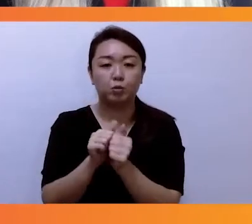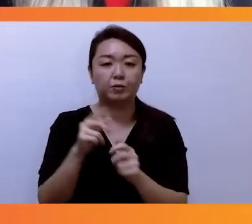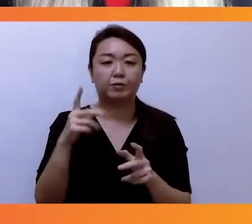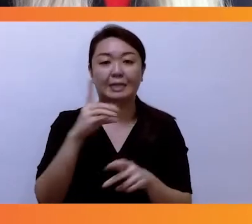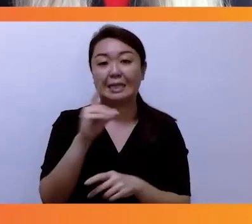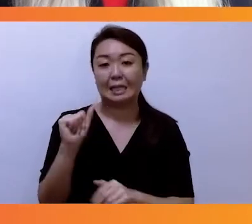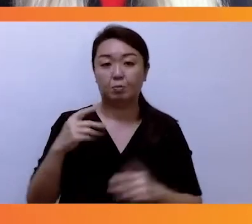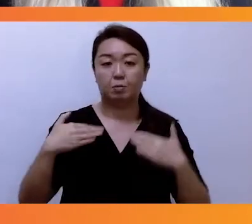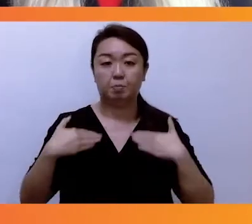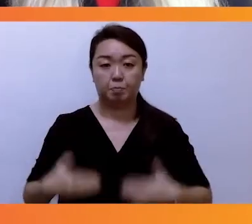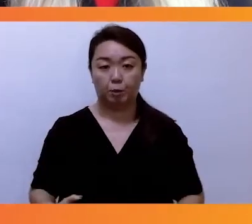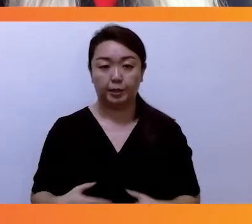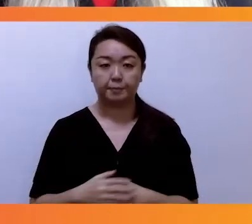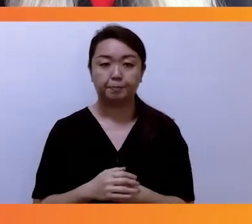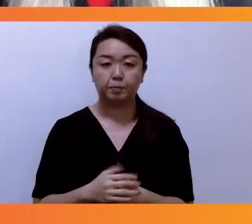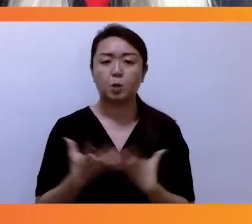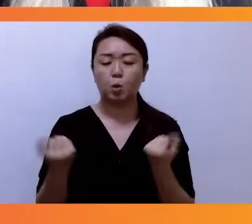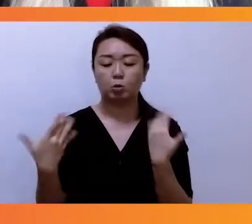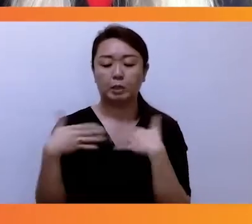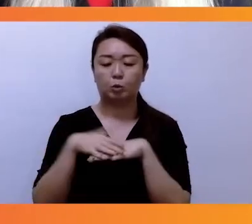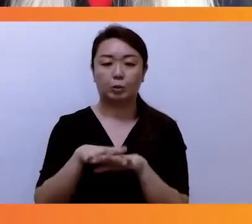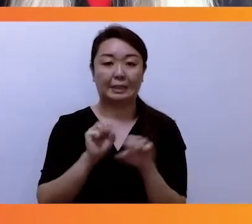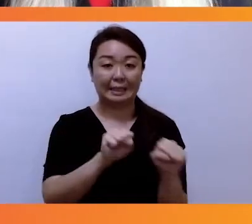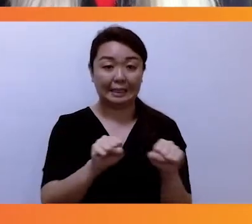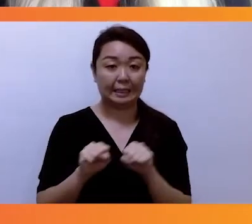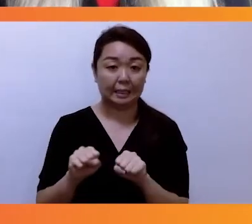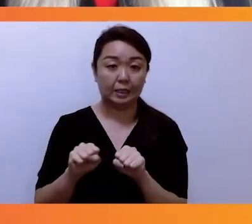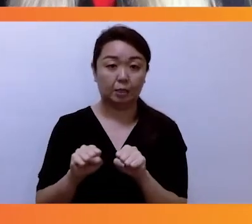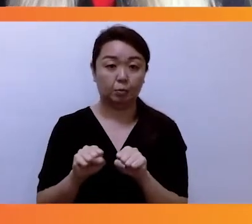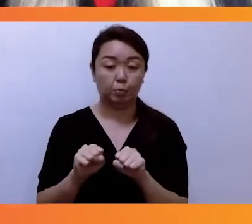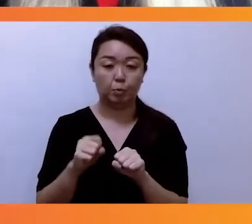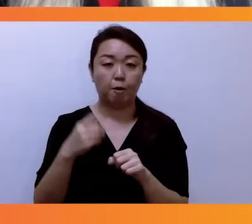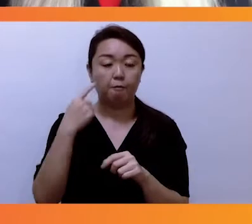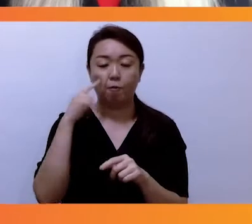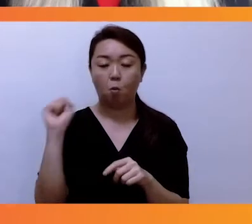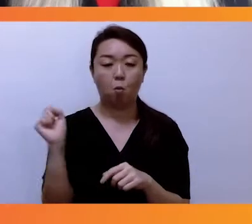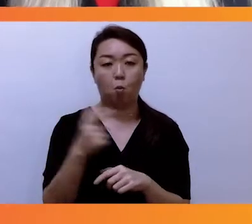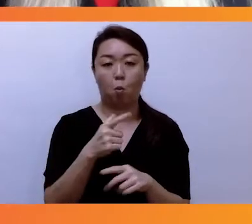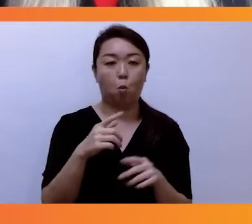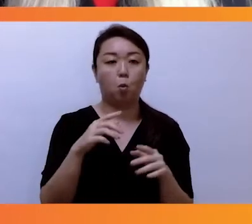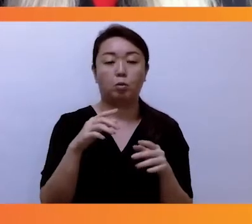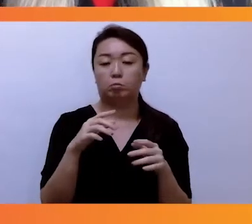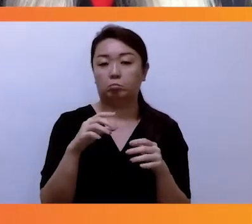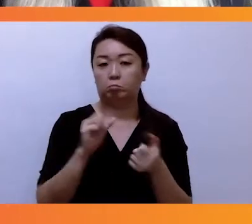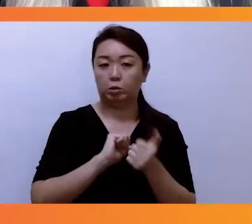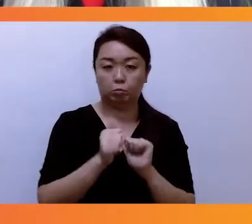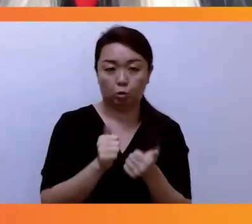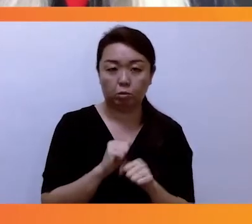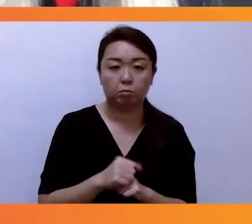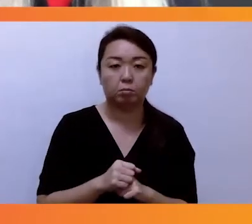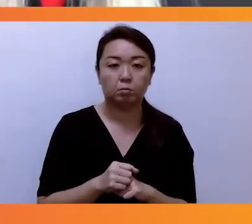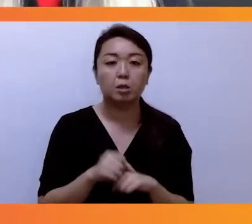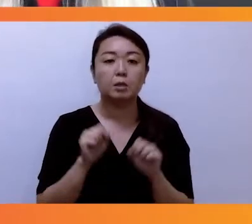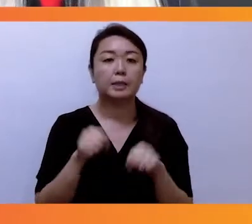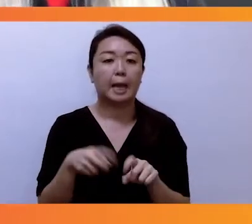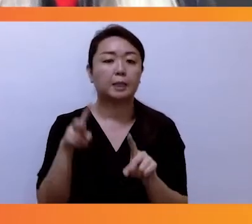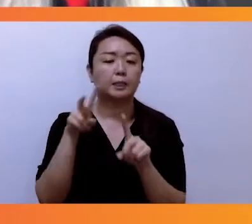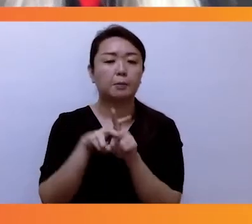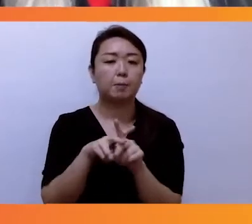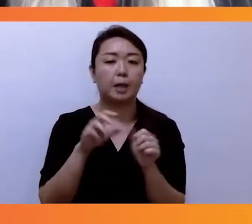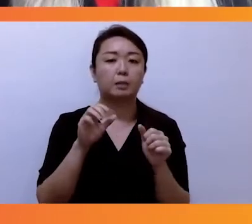disabled body. We want to integrate those systems across all sports, and we want to be able to